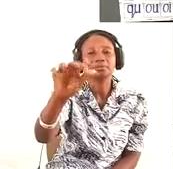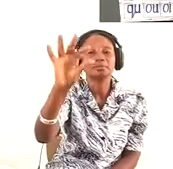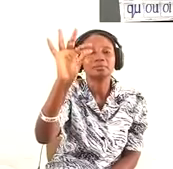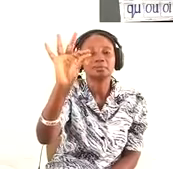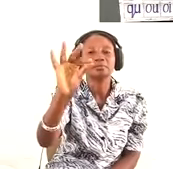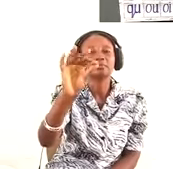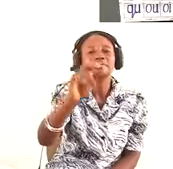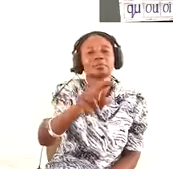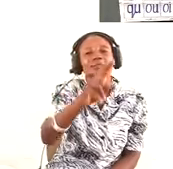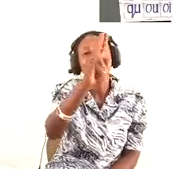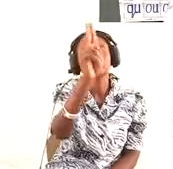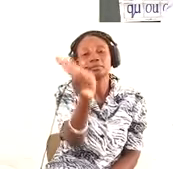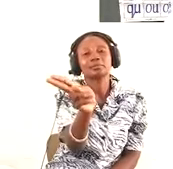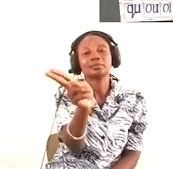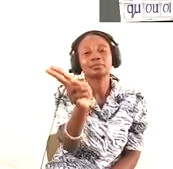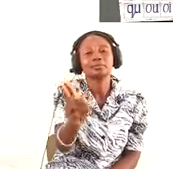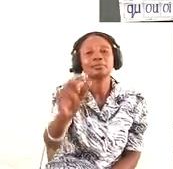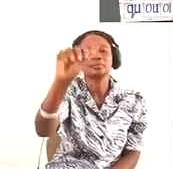hat.